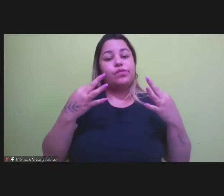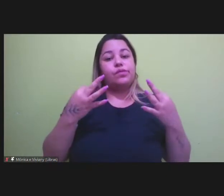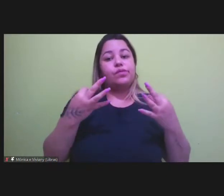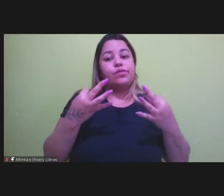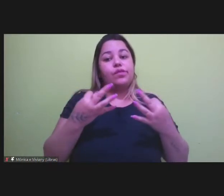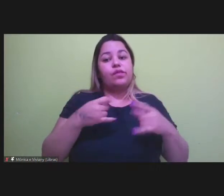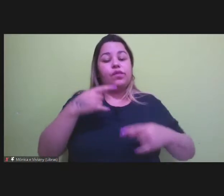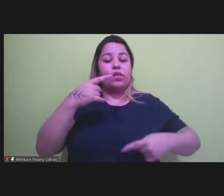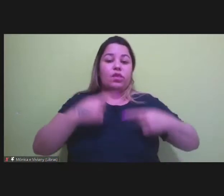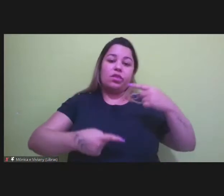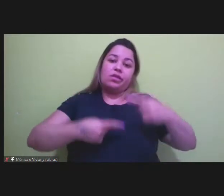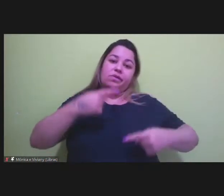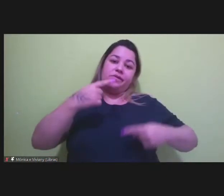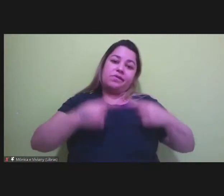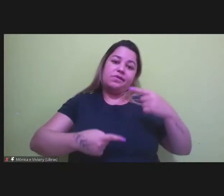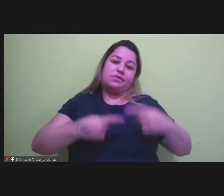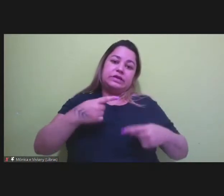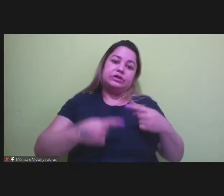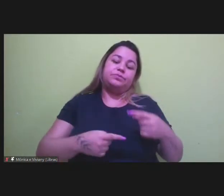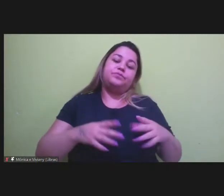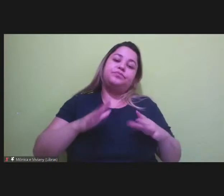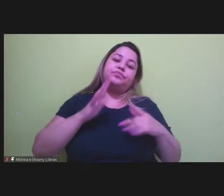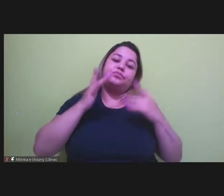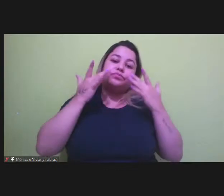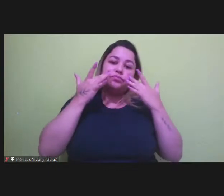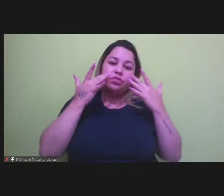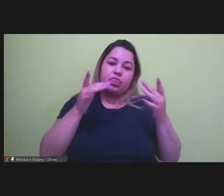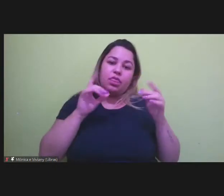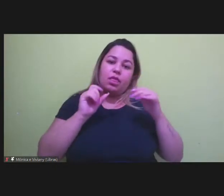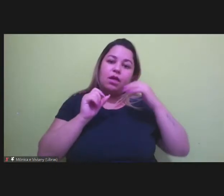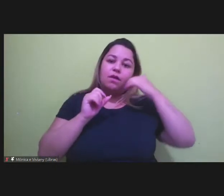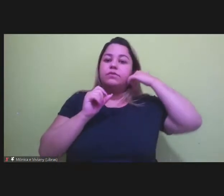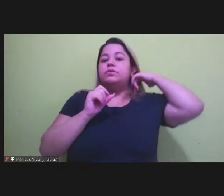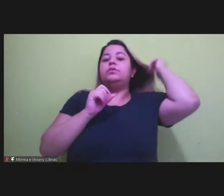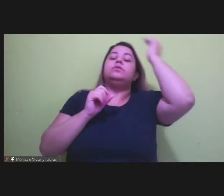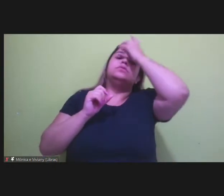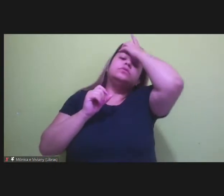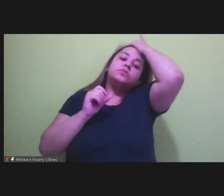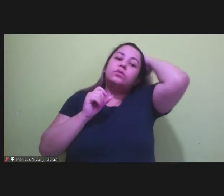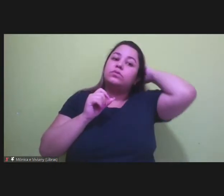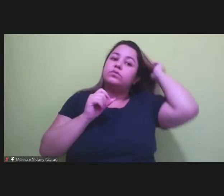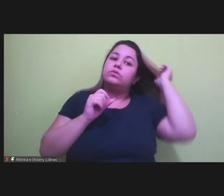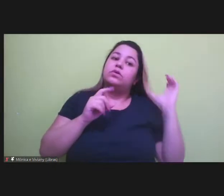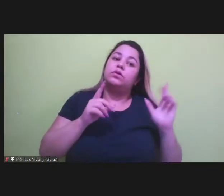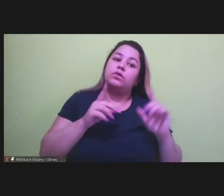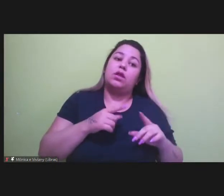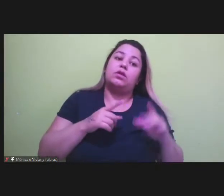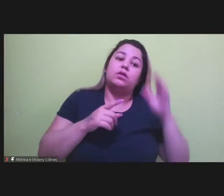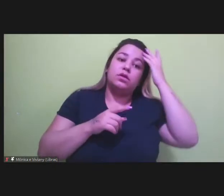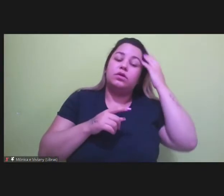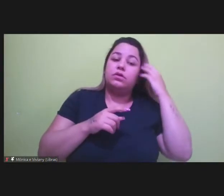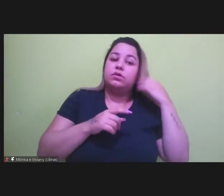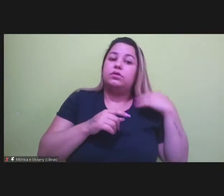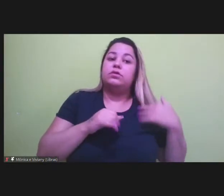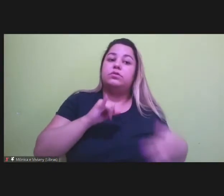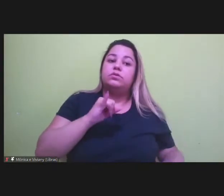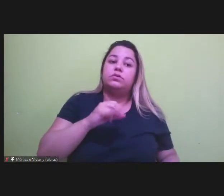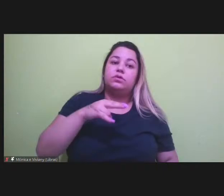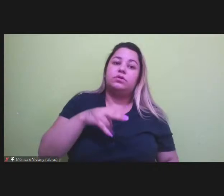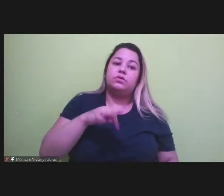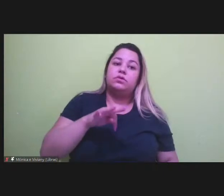were appearing in the discussions and in the presentations. I think that it's not only to